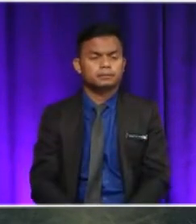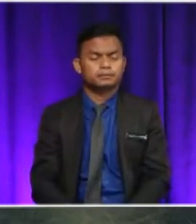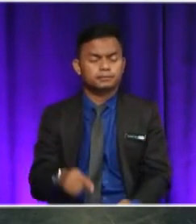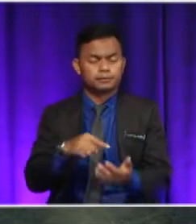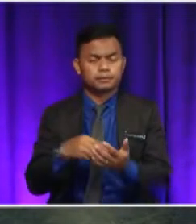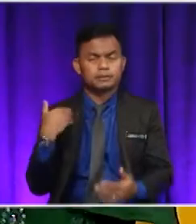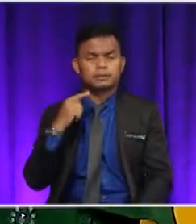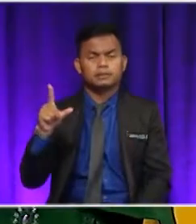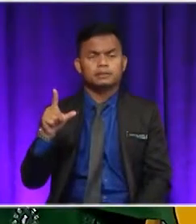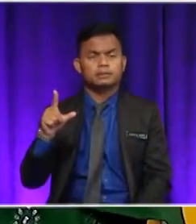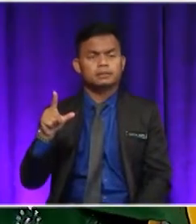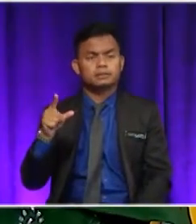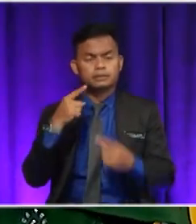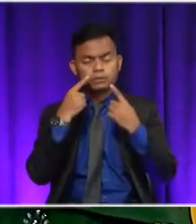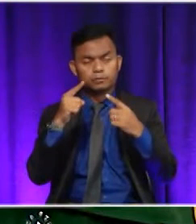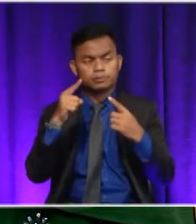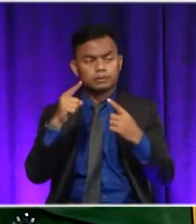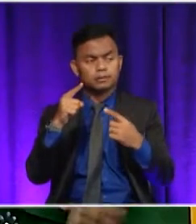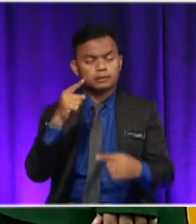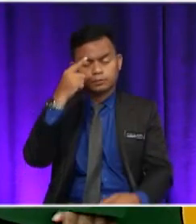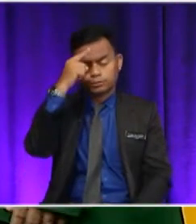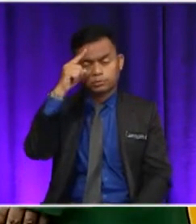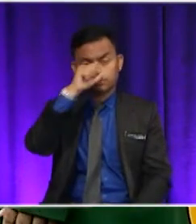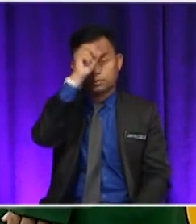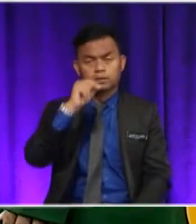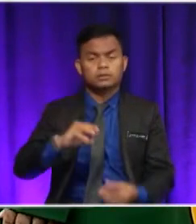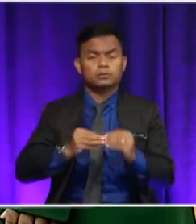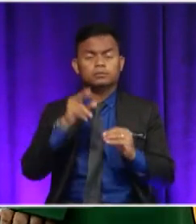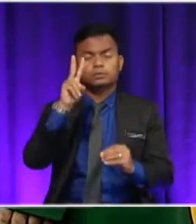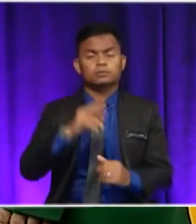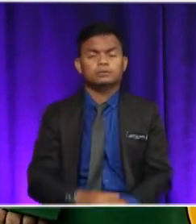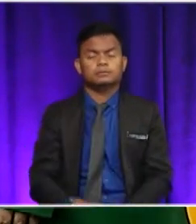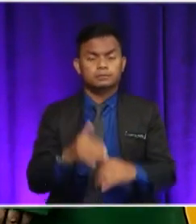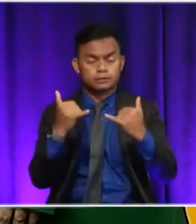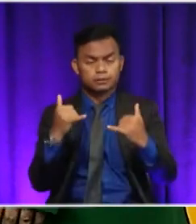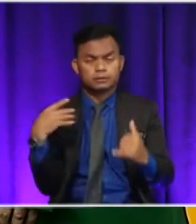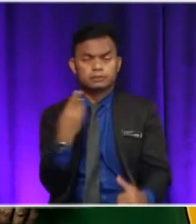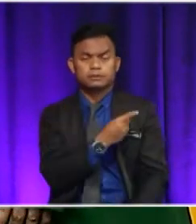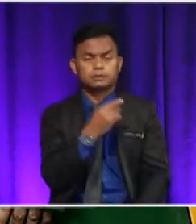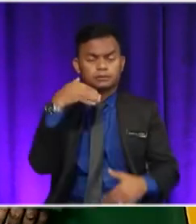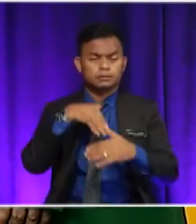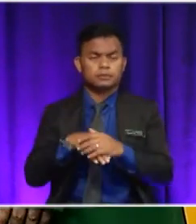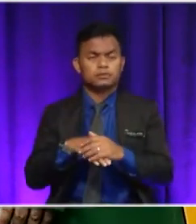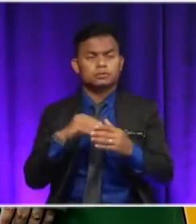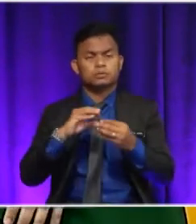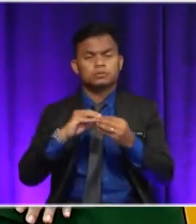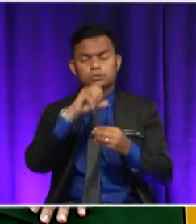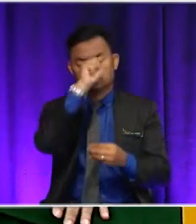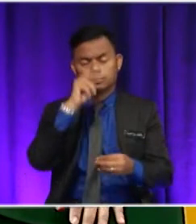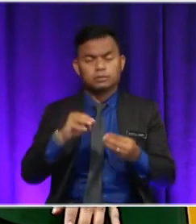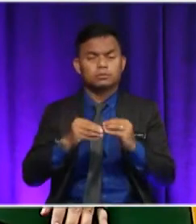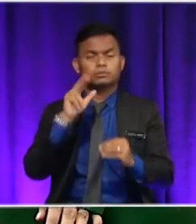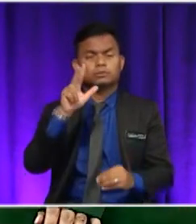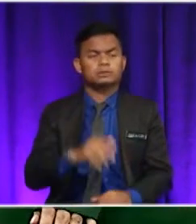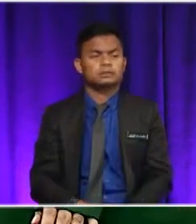find the answer for question number 2. Okay, next, moving on. This is question number 3. What